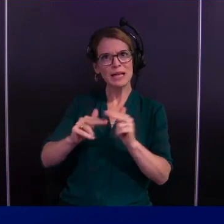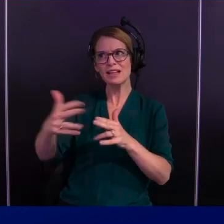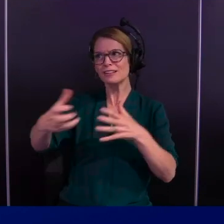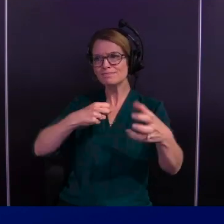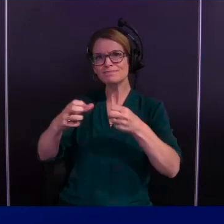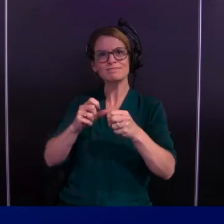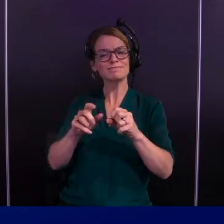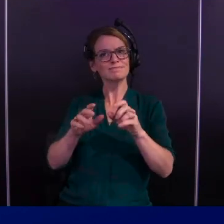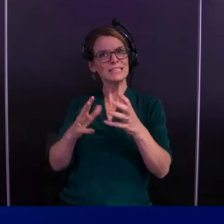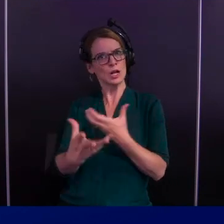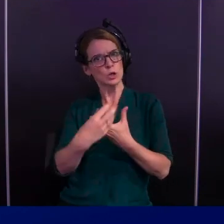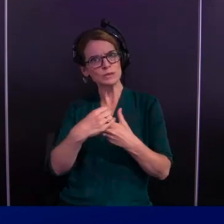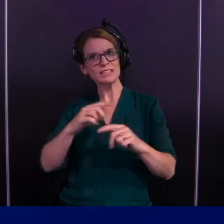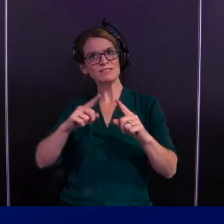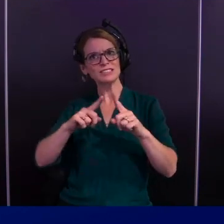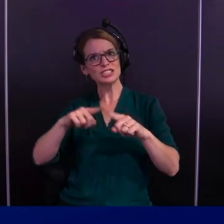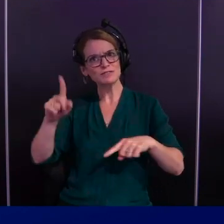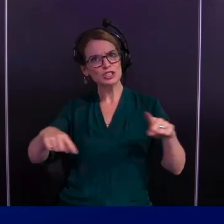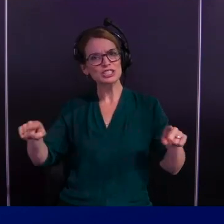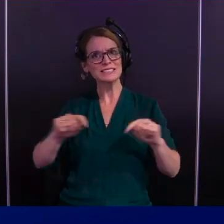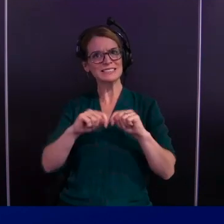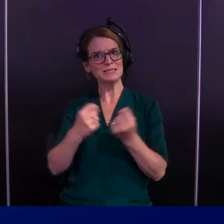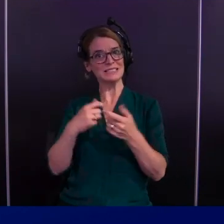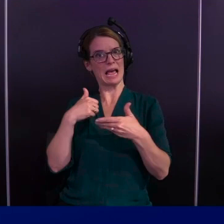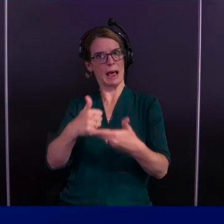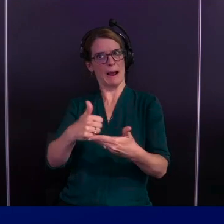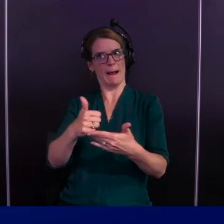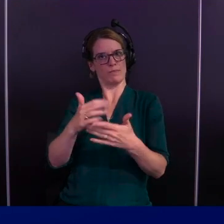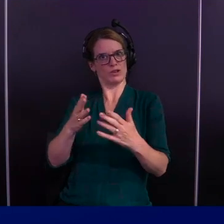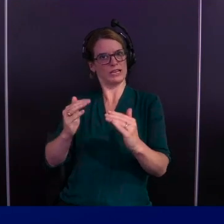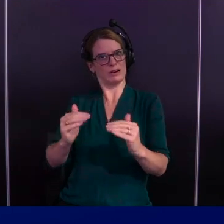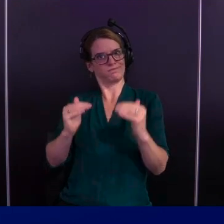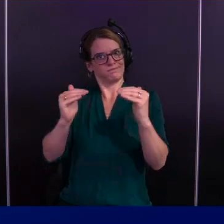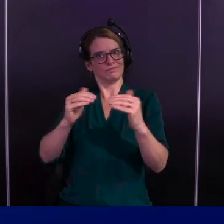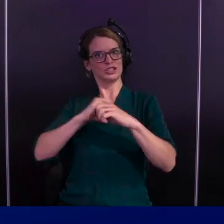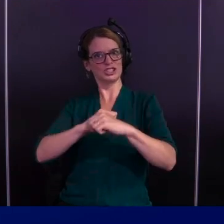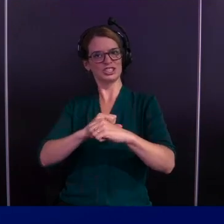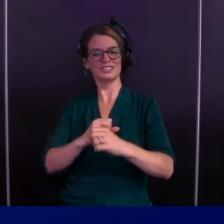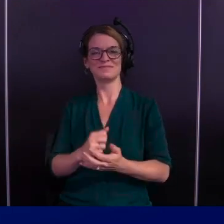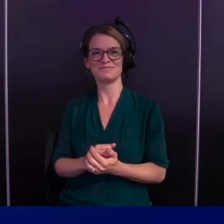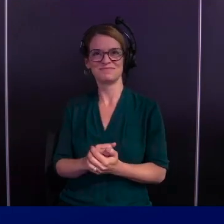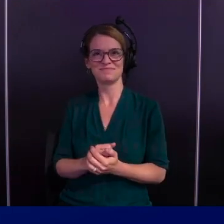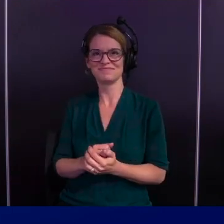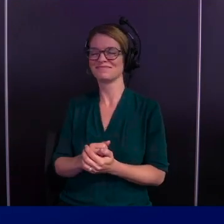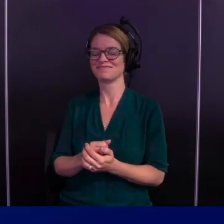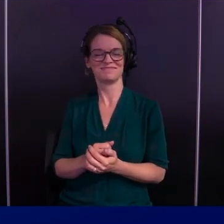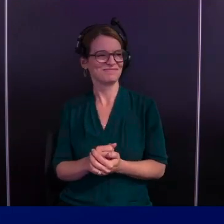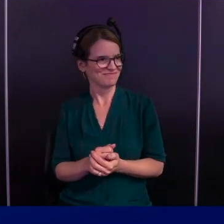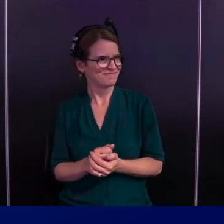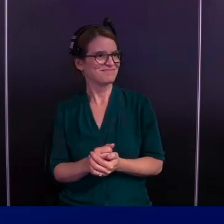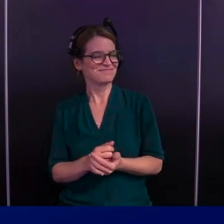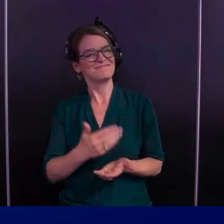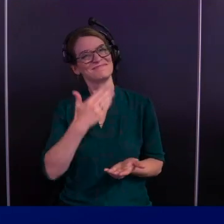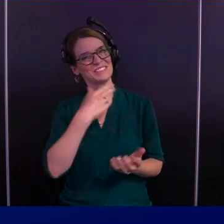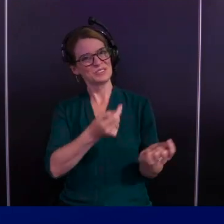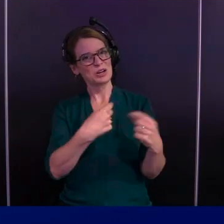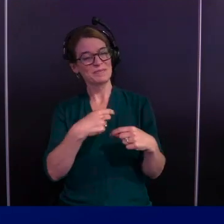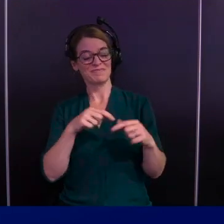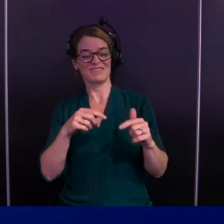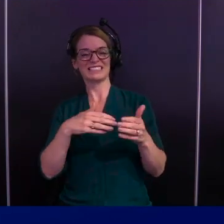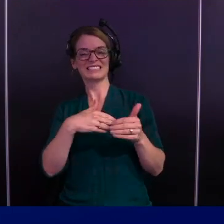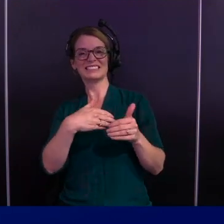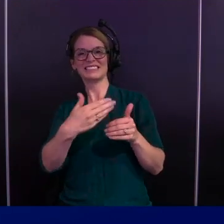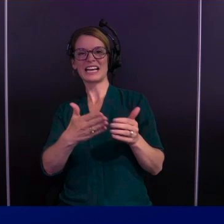your security. So super excited to be here and talk to you, Cydney. Awesome. Yay, thanks for being here. Yeah. So this is the next episode in the Women in